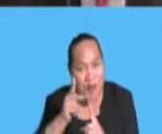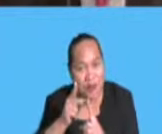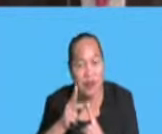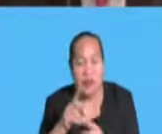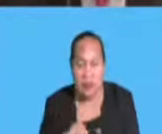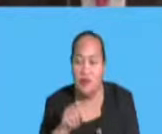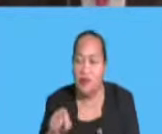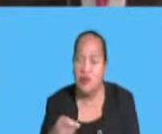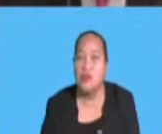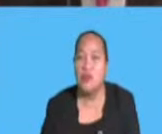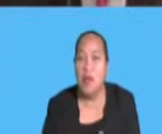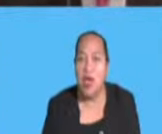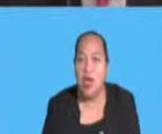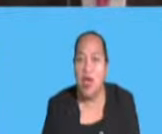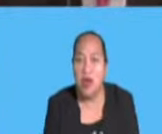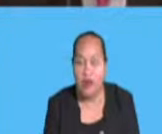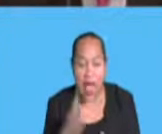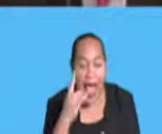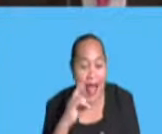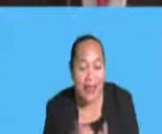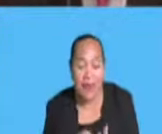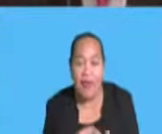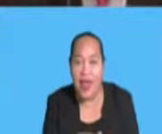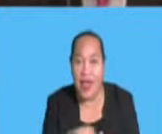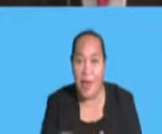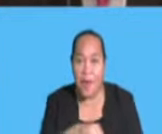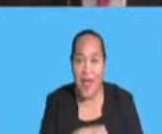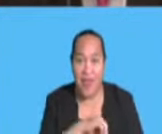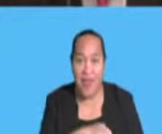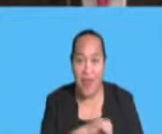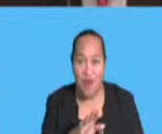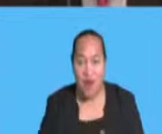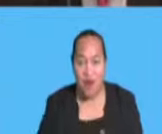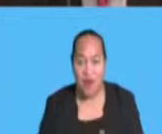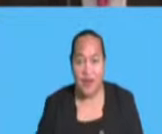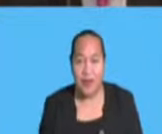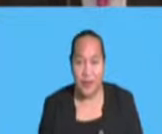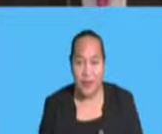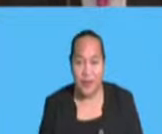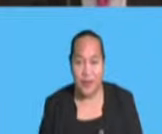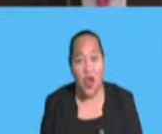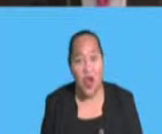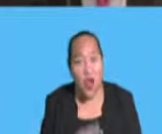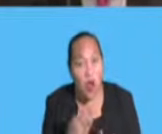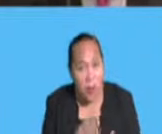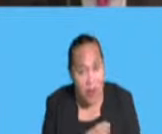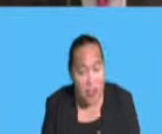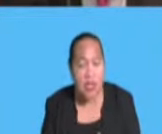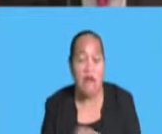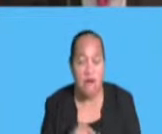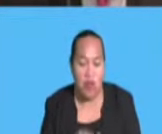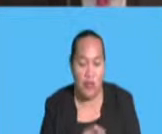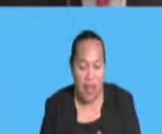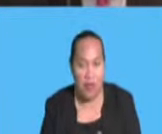spending and identify benefits for all Fijians. It is a budget of the times and for the